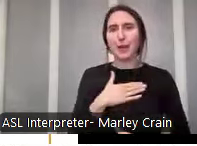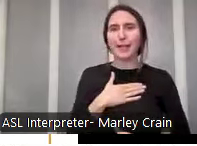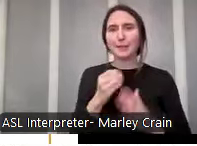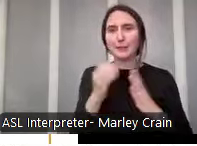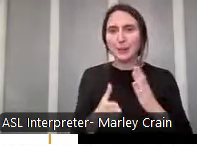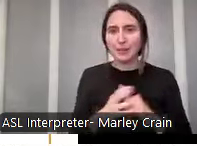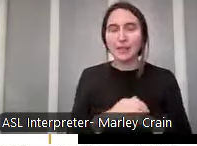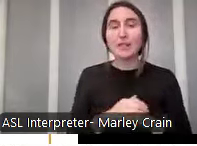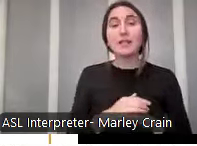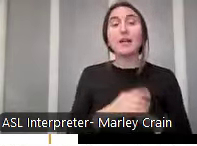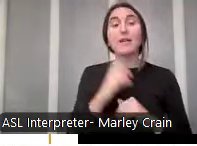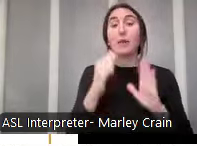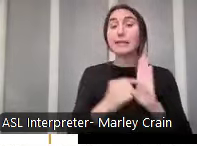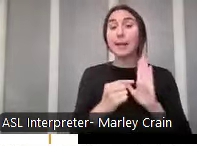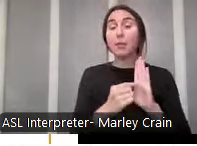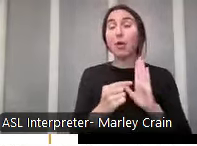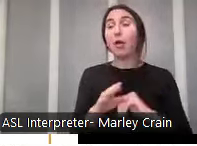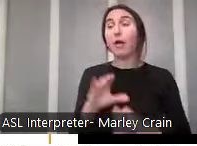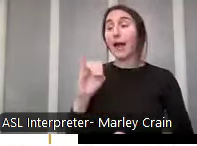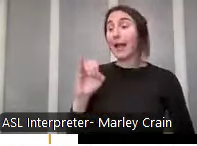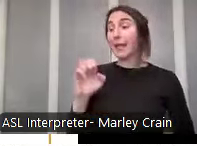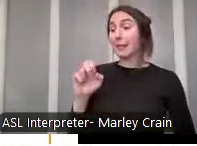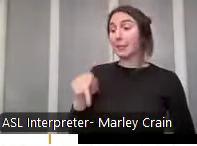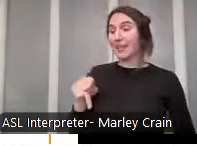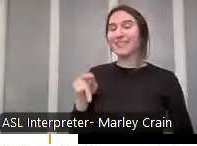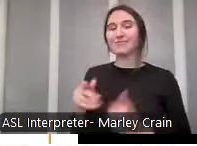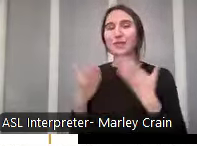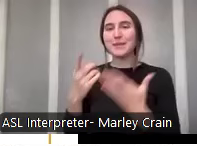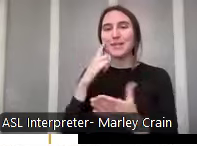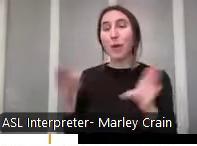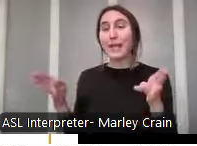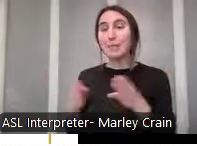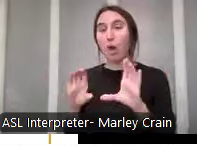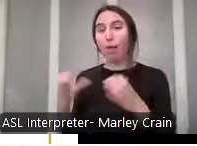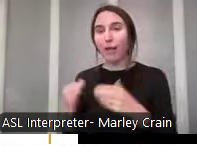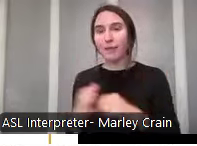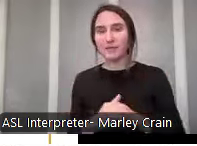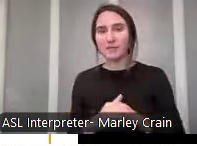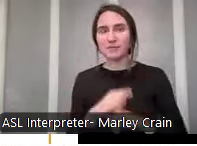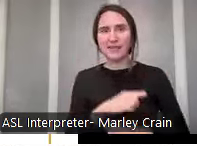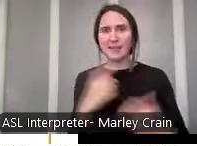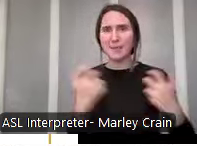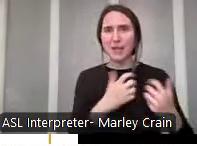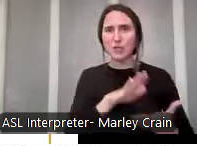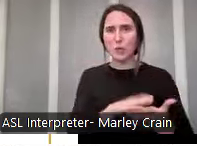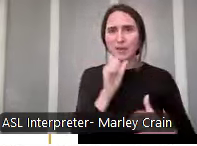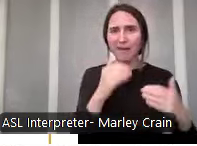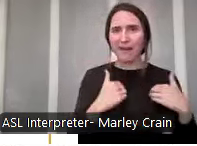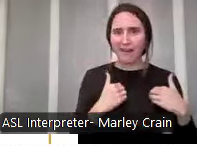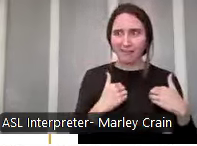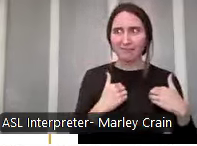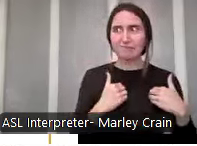and the school says, we don't do that here, we have ICT, you only want to agree to that if you think your child